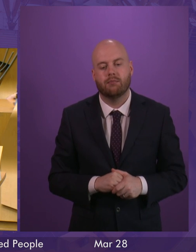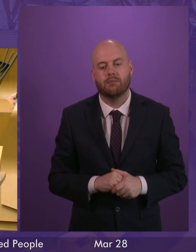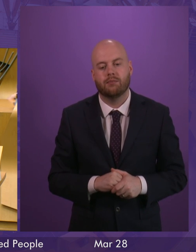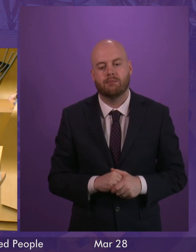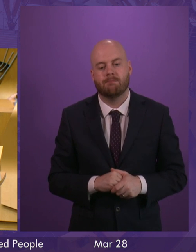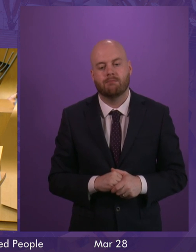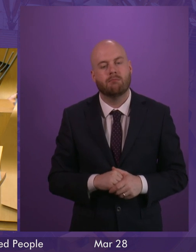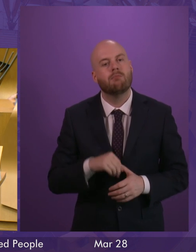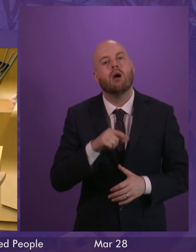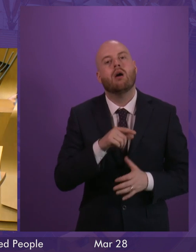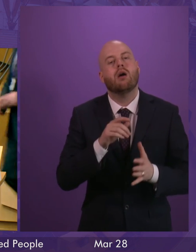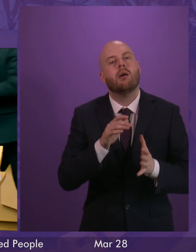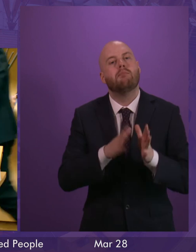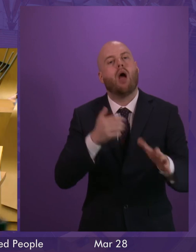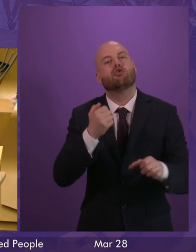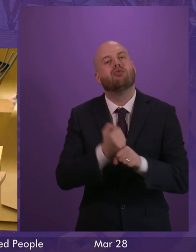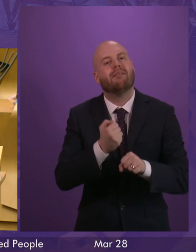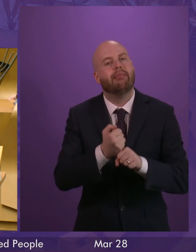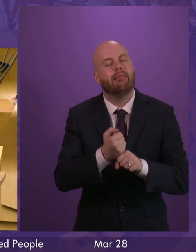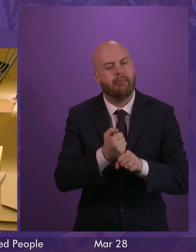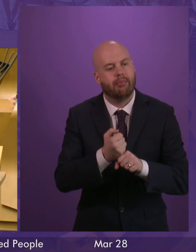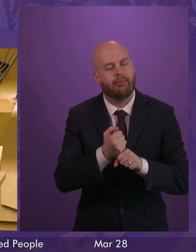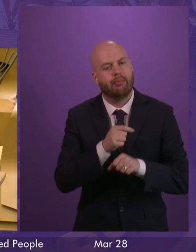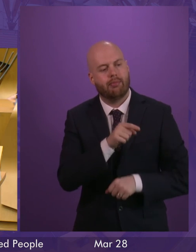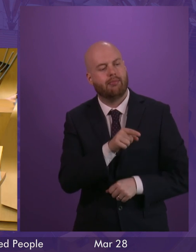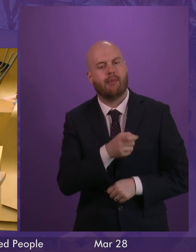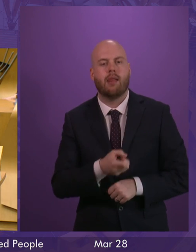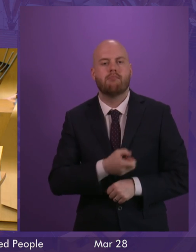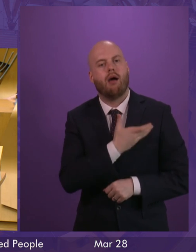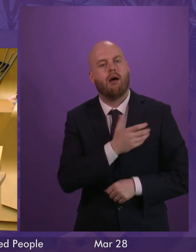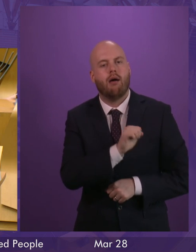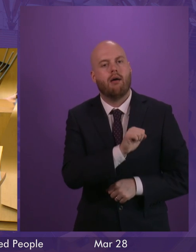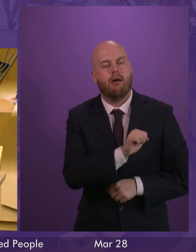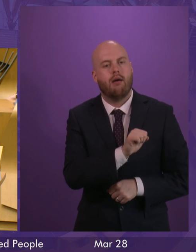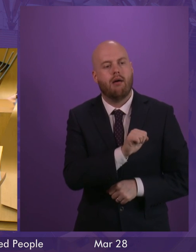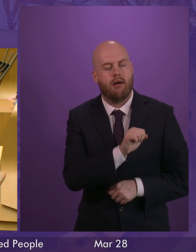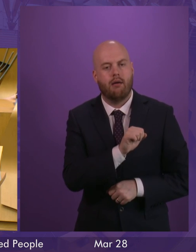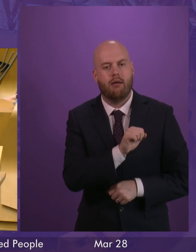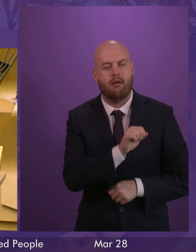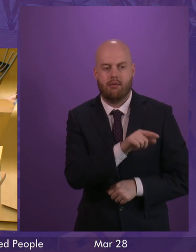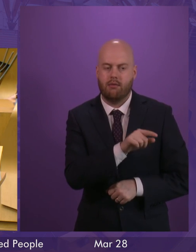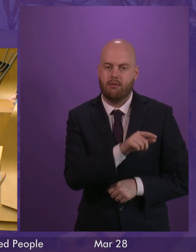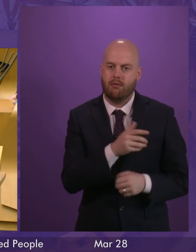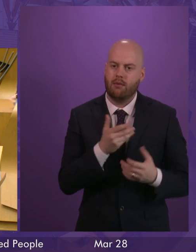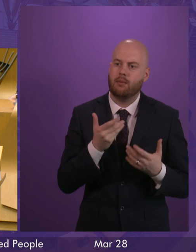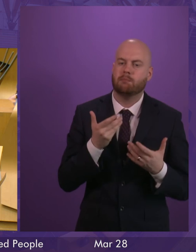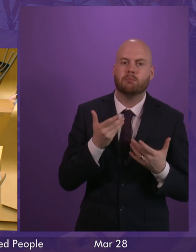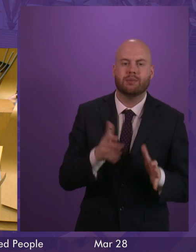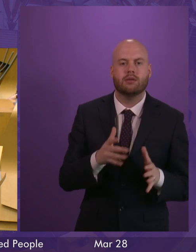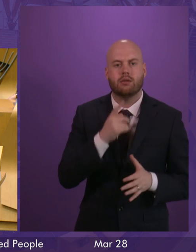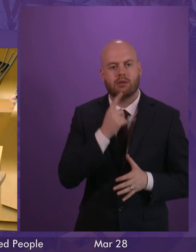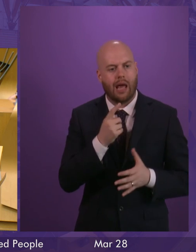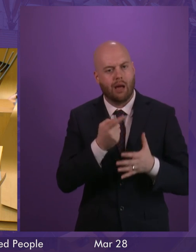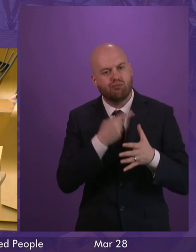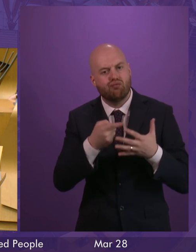Mark Griffin spoke for the Labour Party, opened for the Labour Party and raised a number of